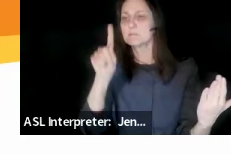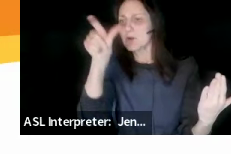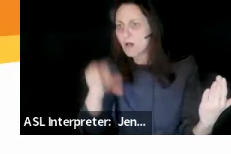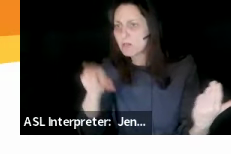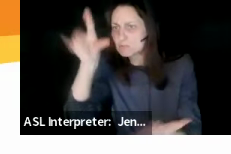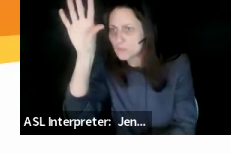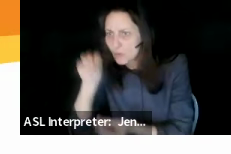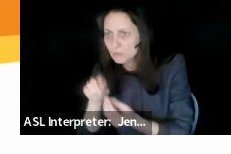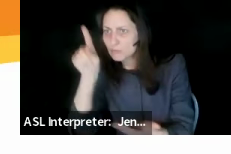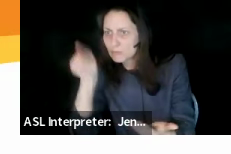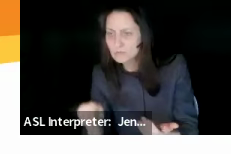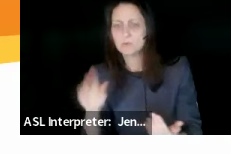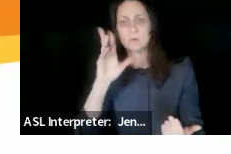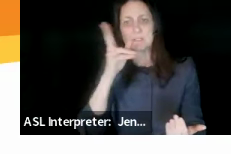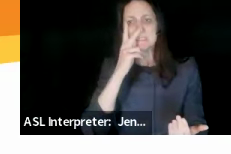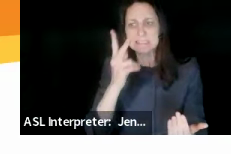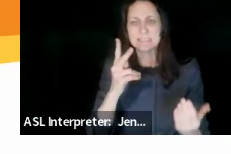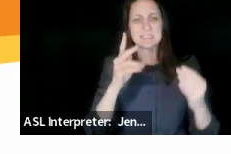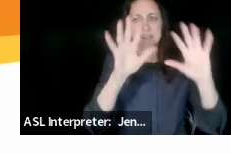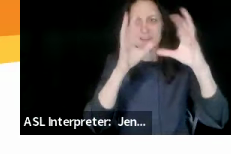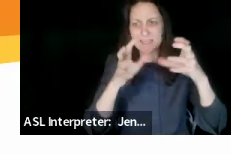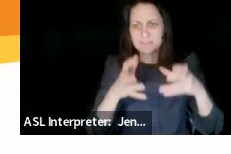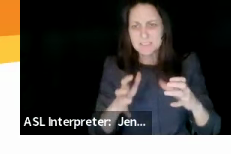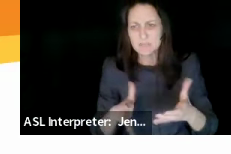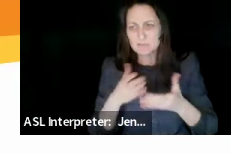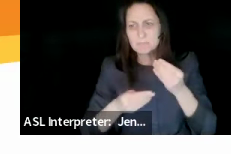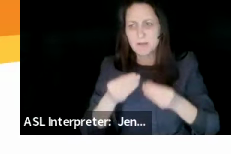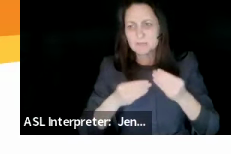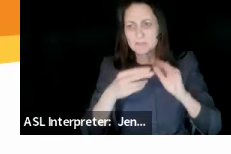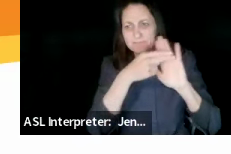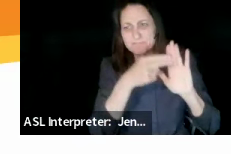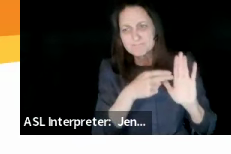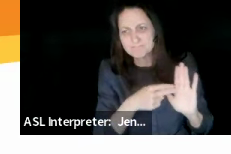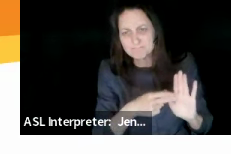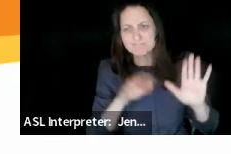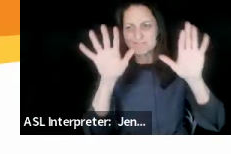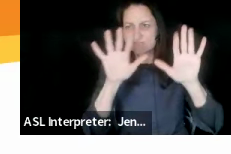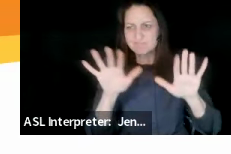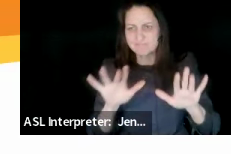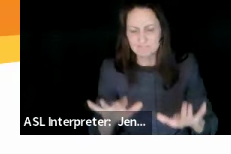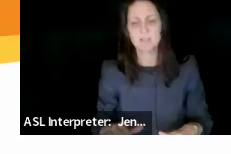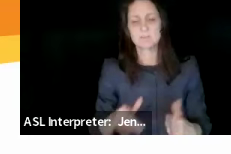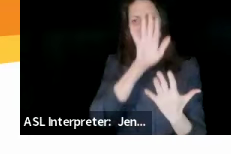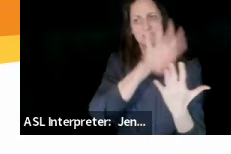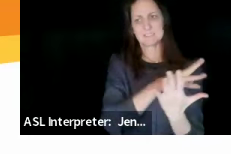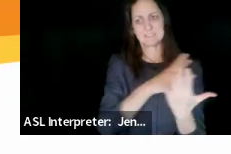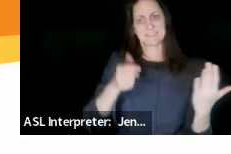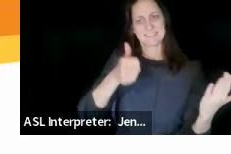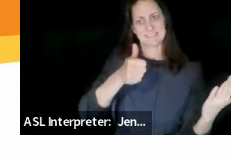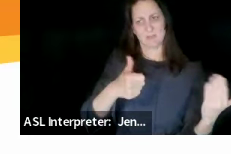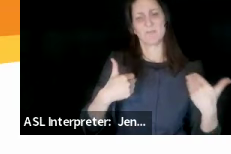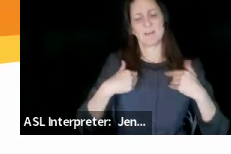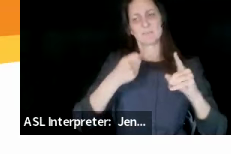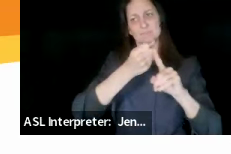different budget classifications in the different sections, and there's a lot of explanation within the Excel spreadsheet as well. So that